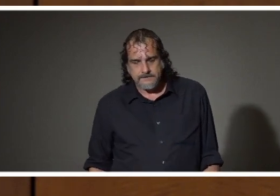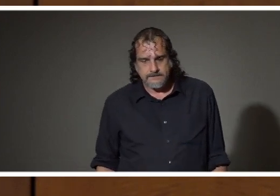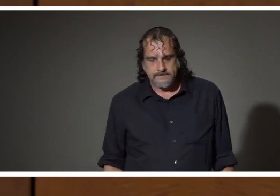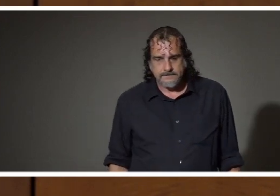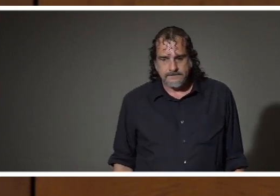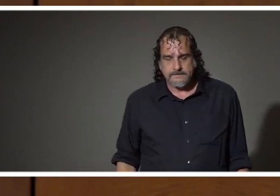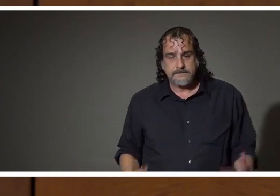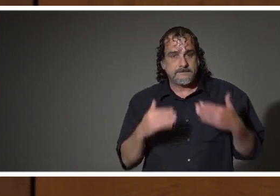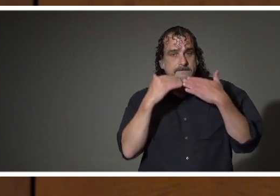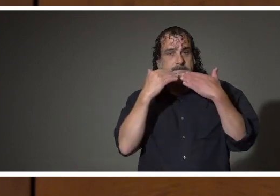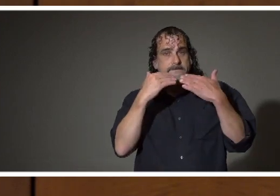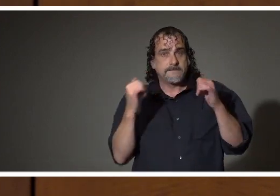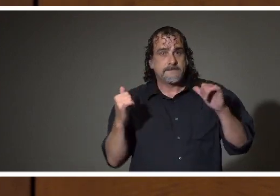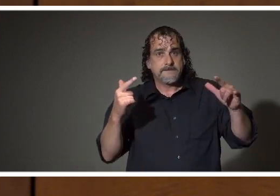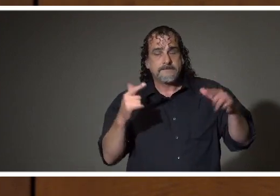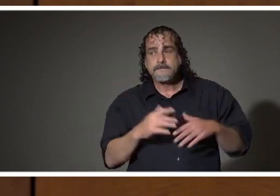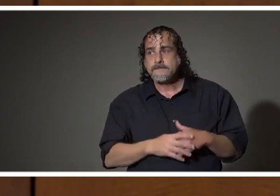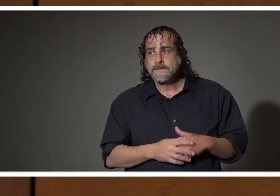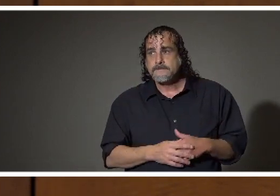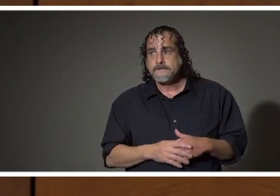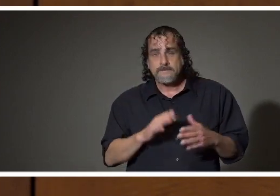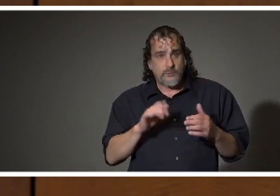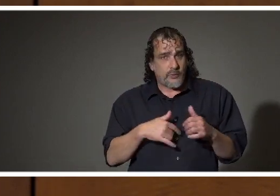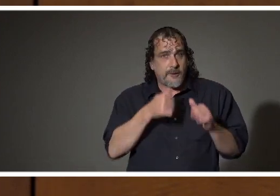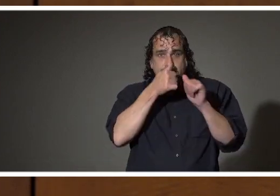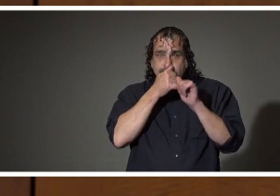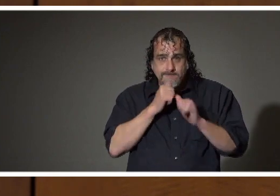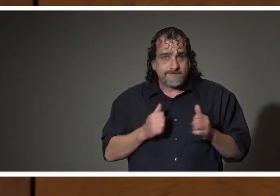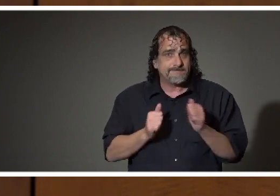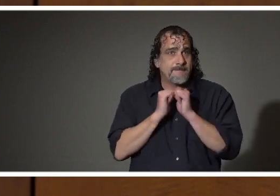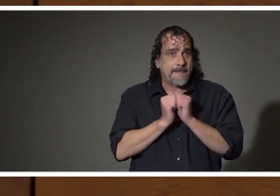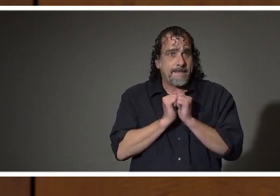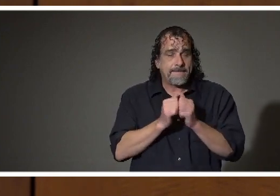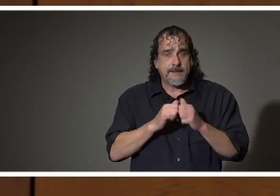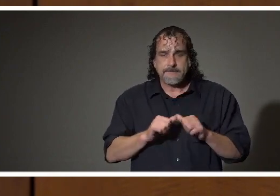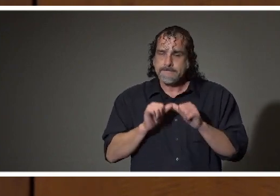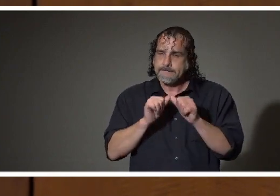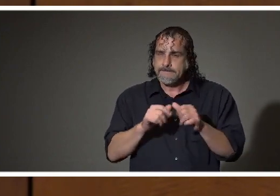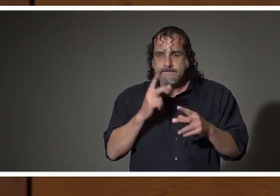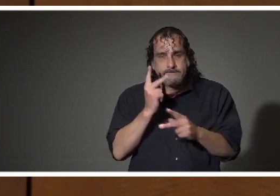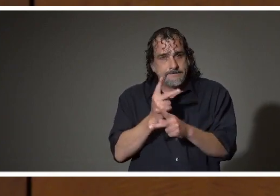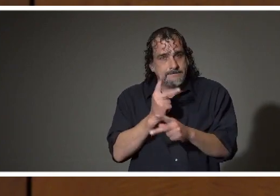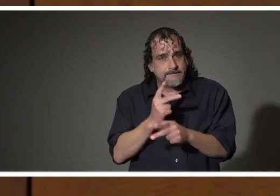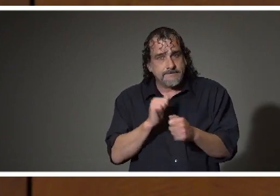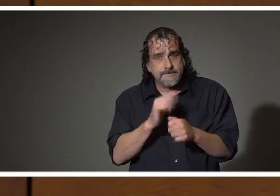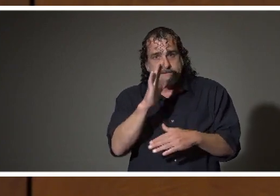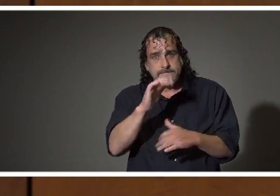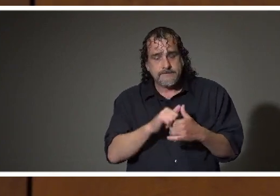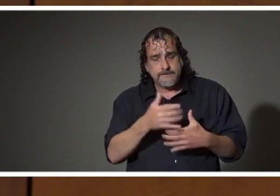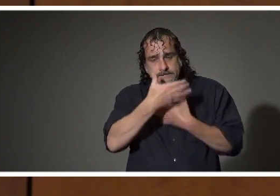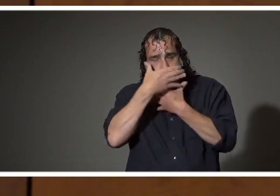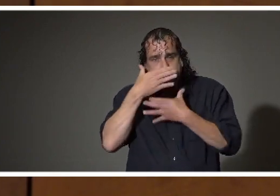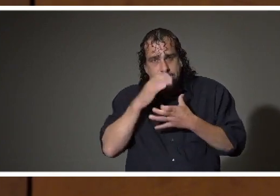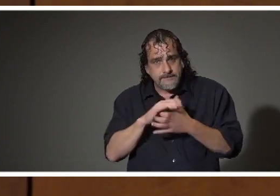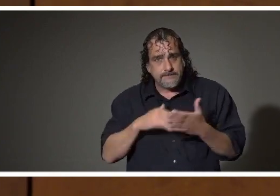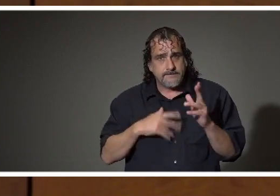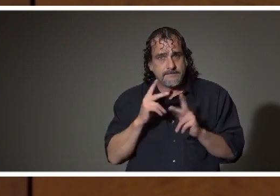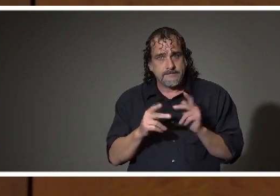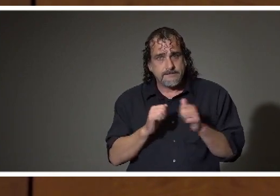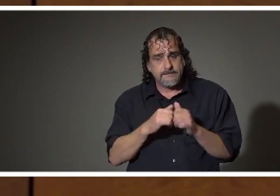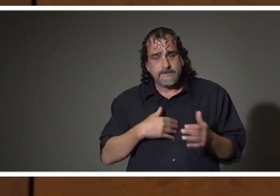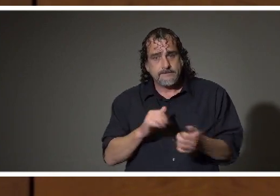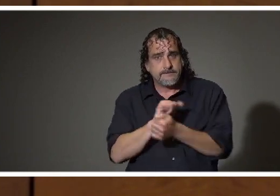Kosciuszko. Thank y'all. We're going to get through this together. Continue to be vigilant. Continue to work hard. Wear masks in public. Use